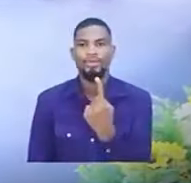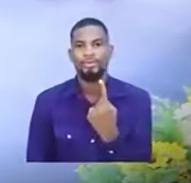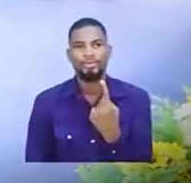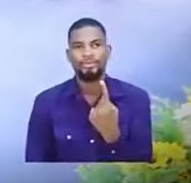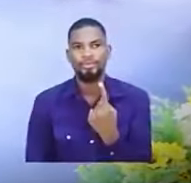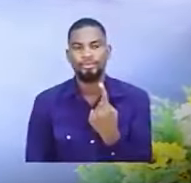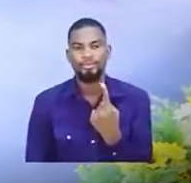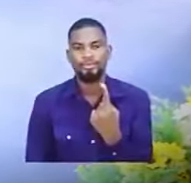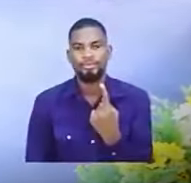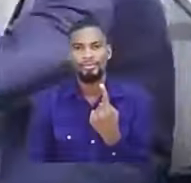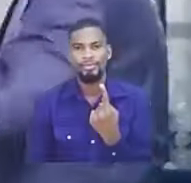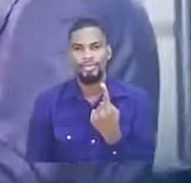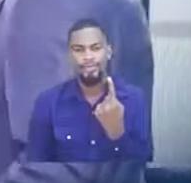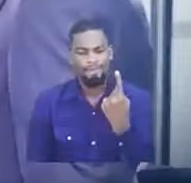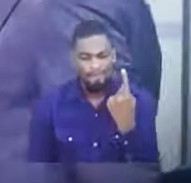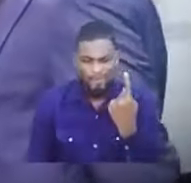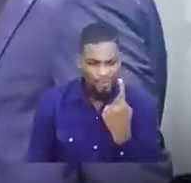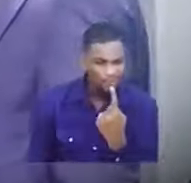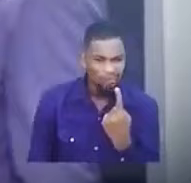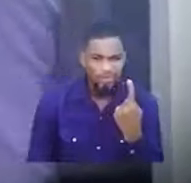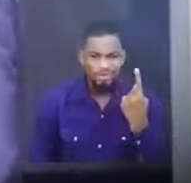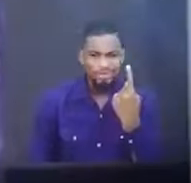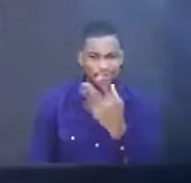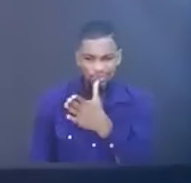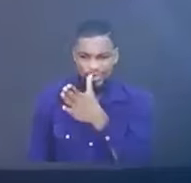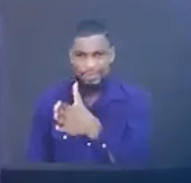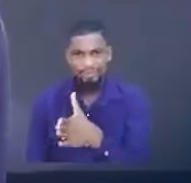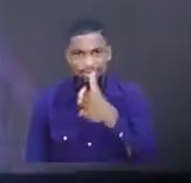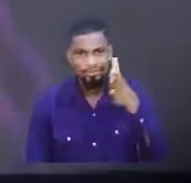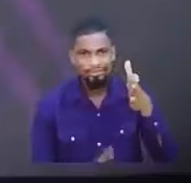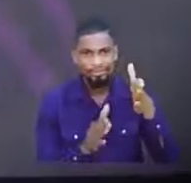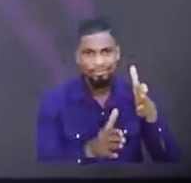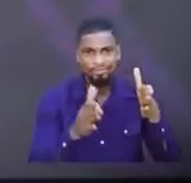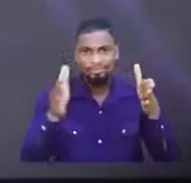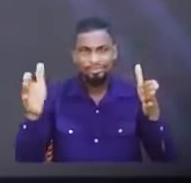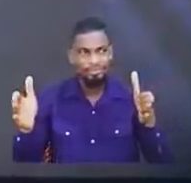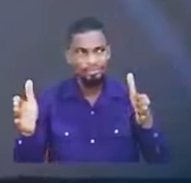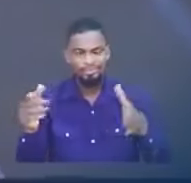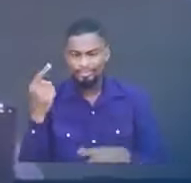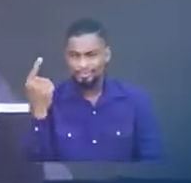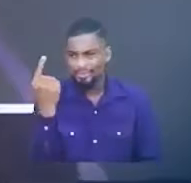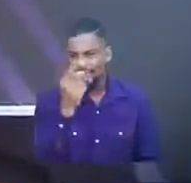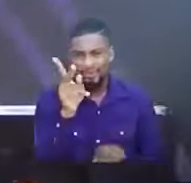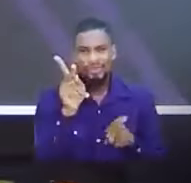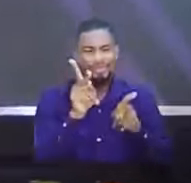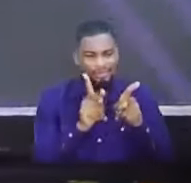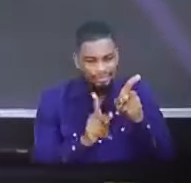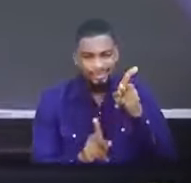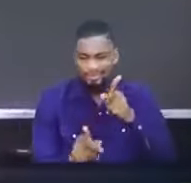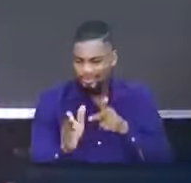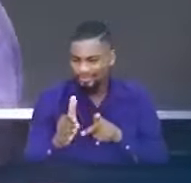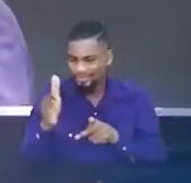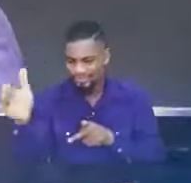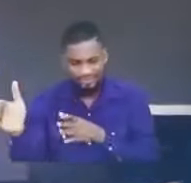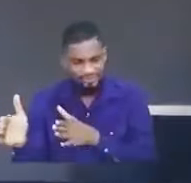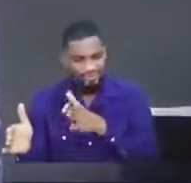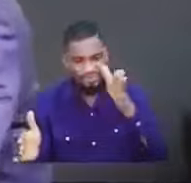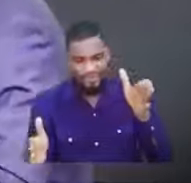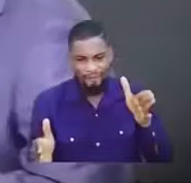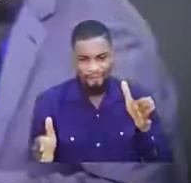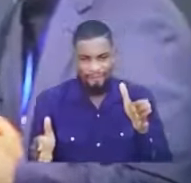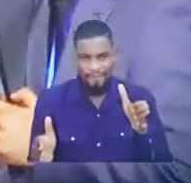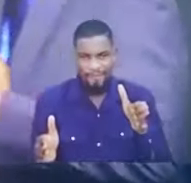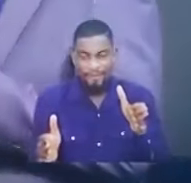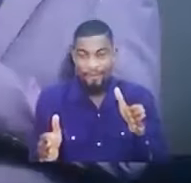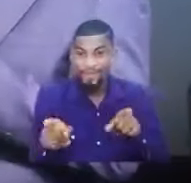There are always the miss multitude. There are always people who are miss multitude. So even in the